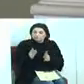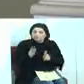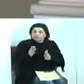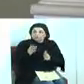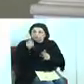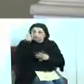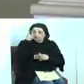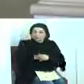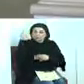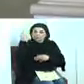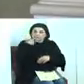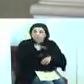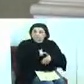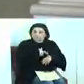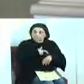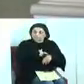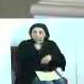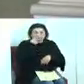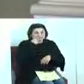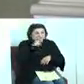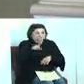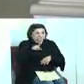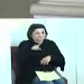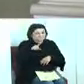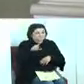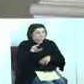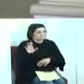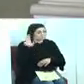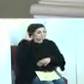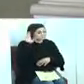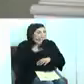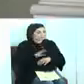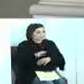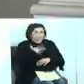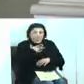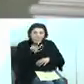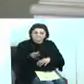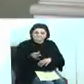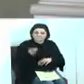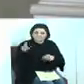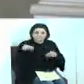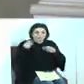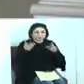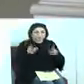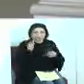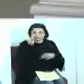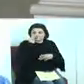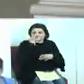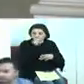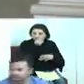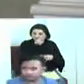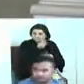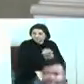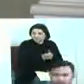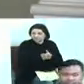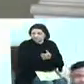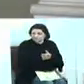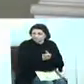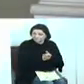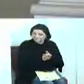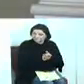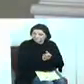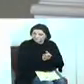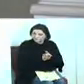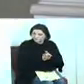for the first time? If you would you just raise your hand? We'd like to give you a little flower, a little love.